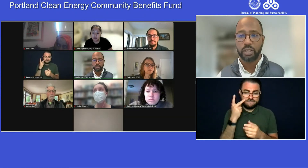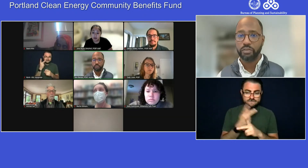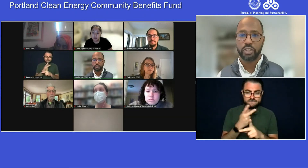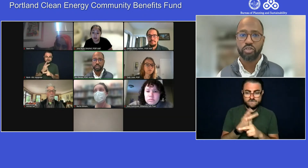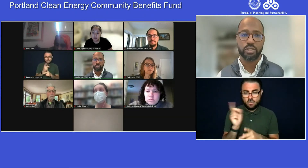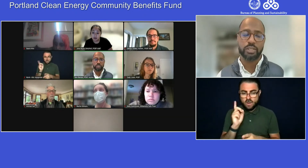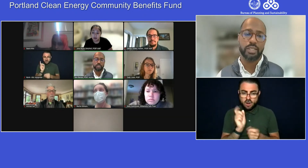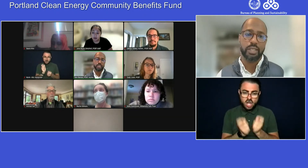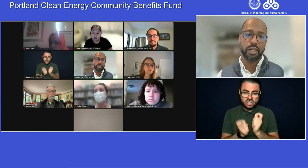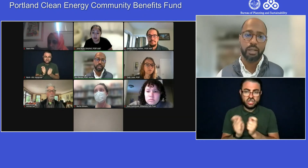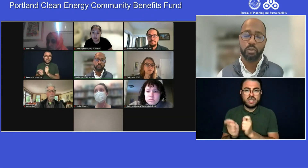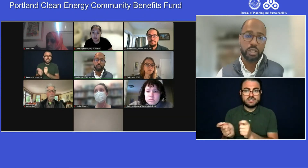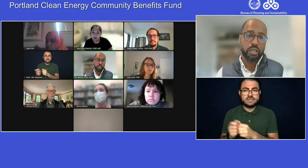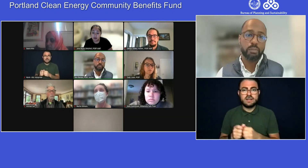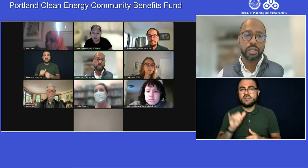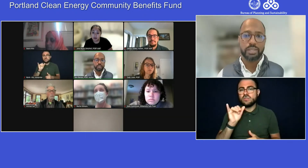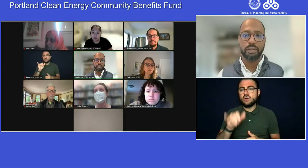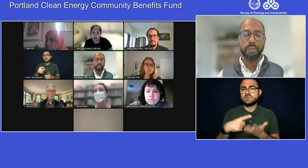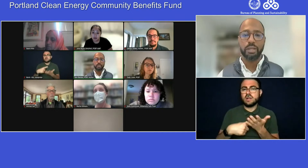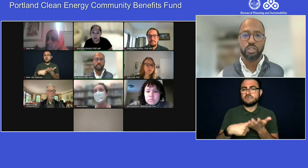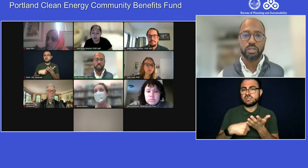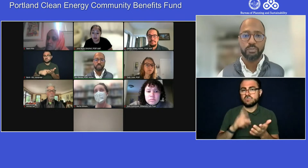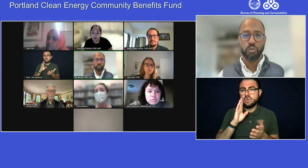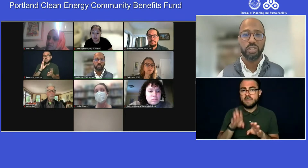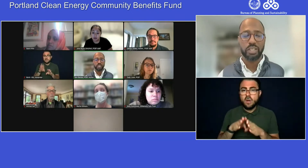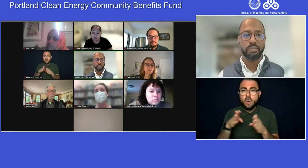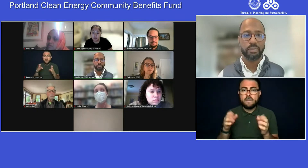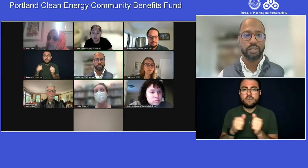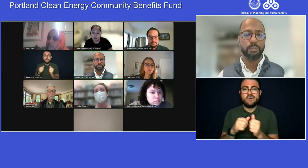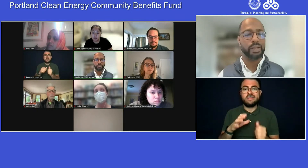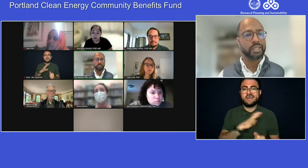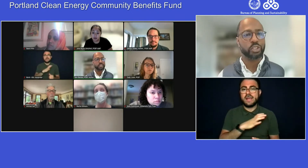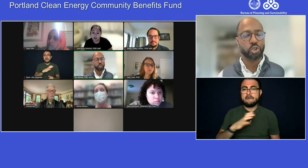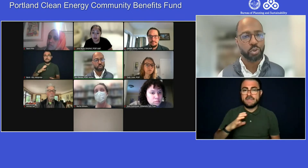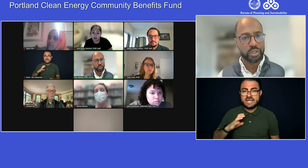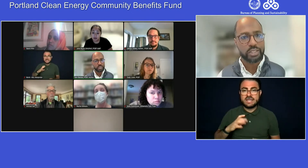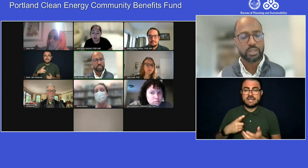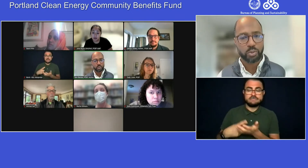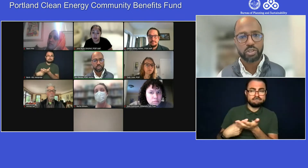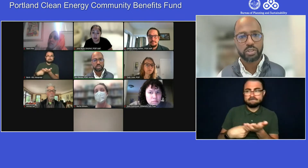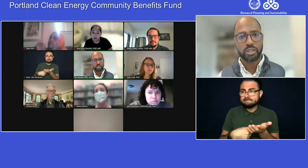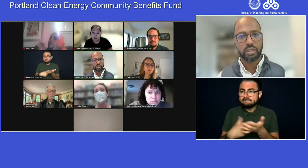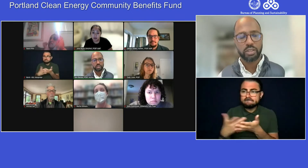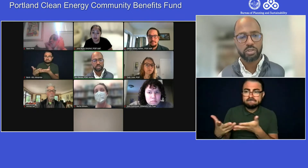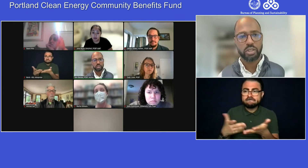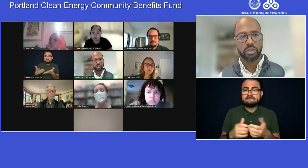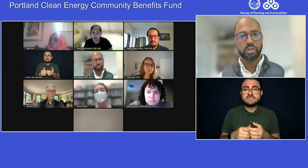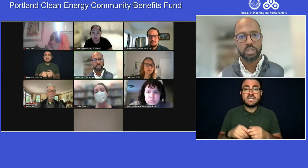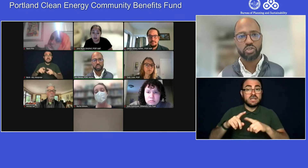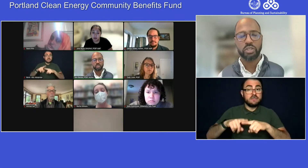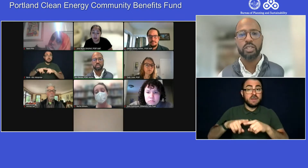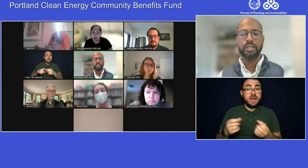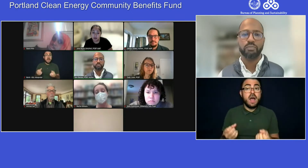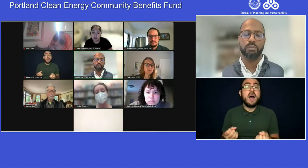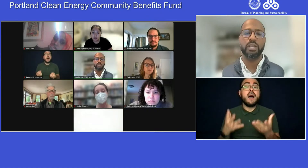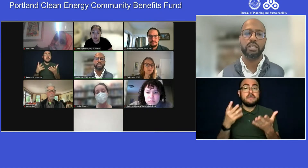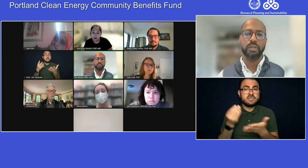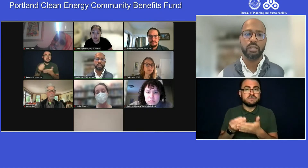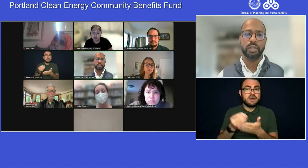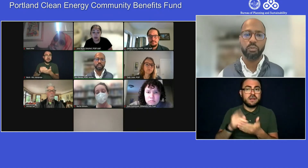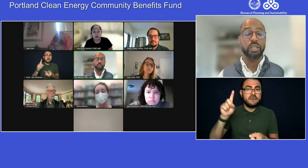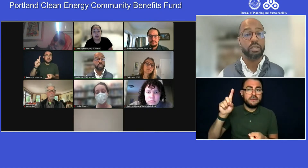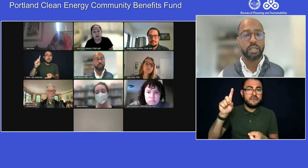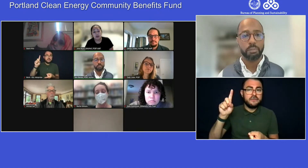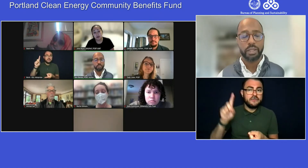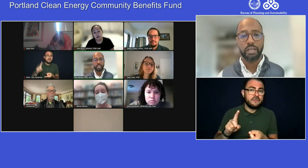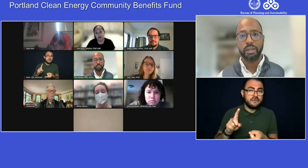be open conversations with the committee. Is that may just, we need to, depending on the degree to which it's a reduction, may